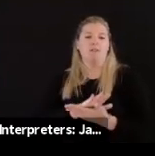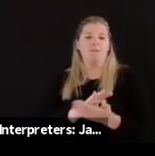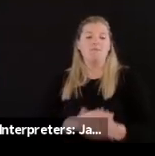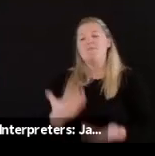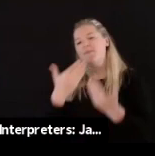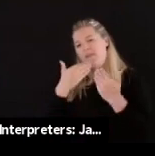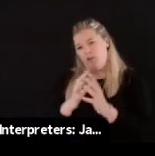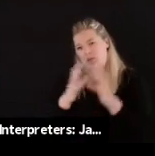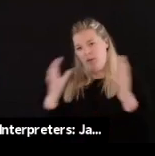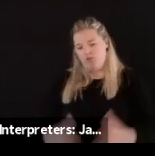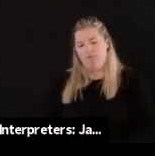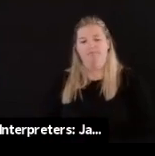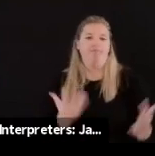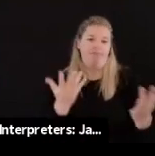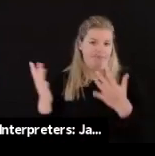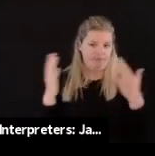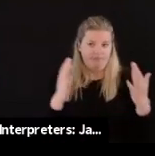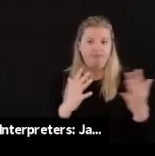you very much.